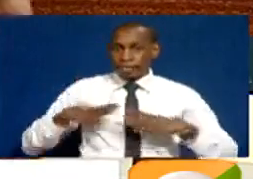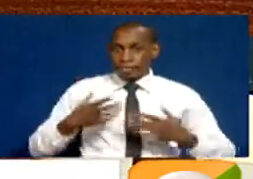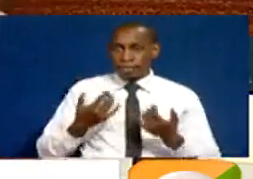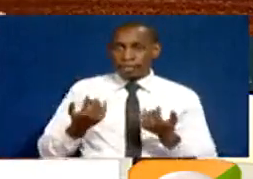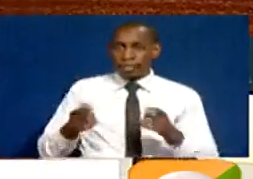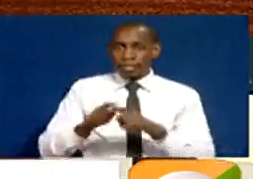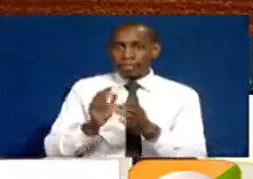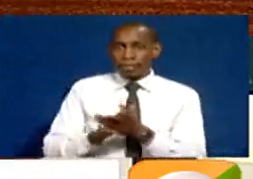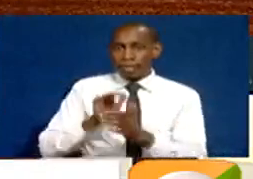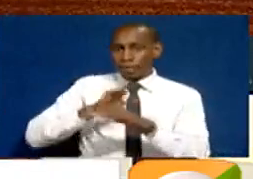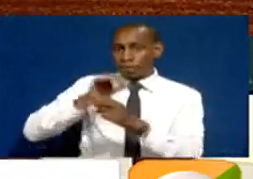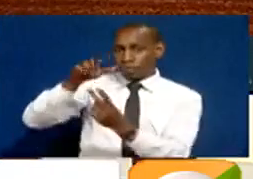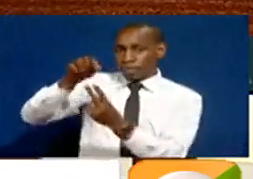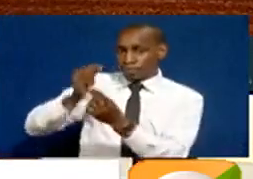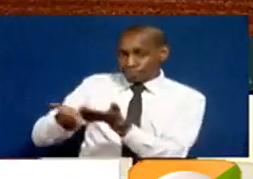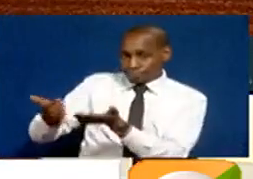Even with good sampling,